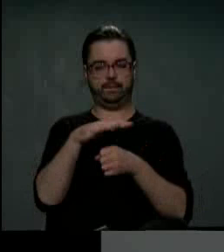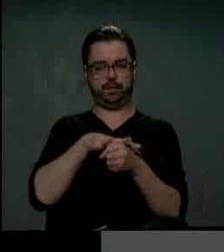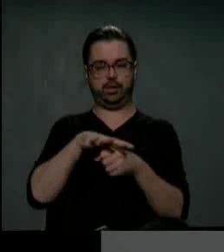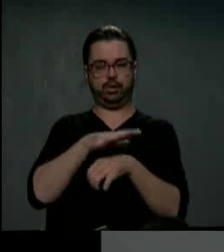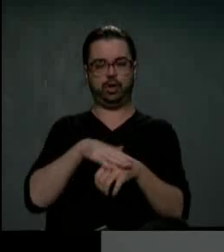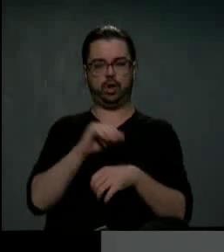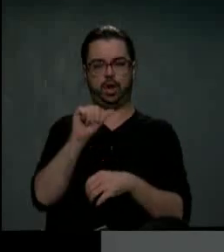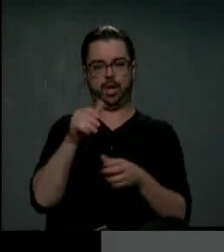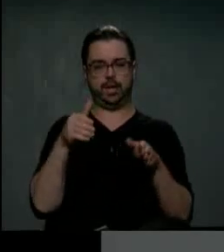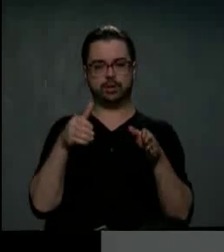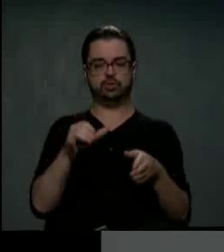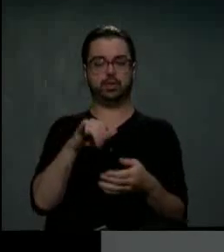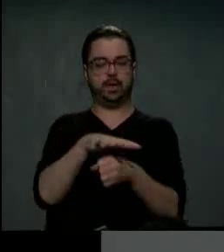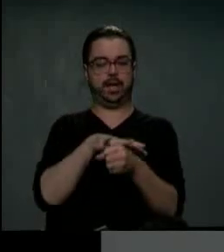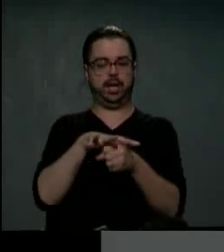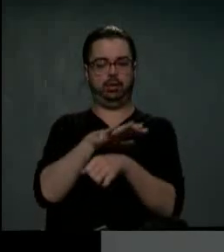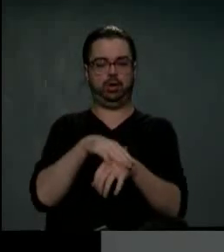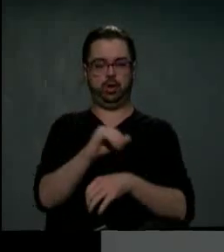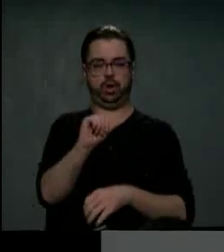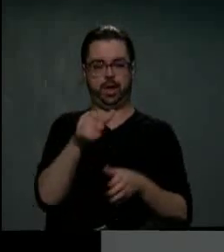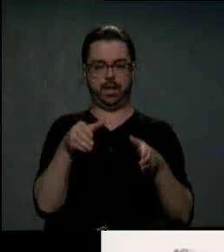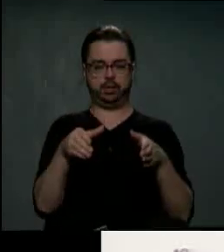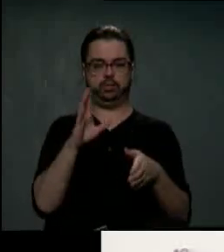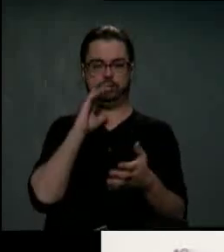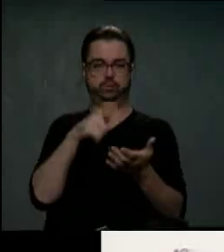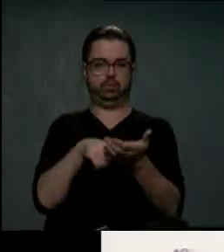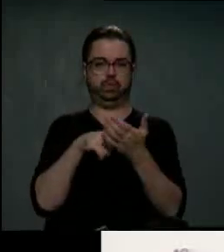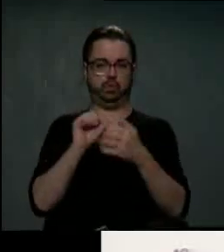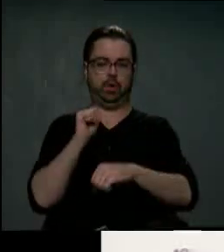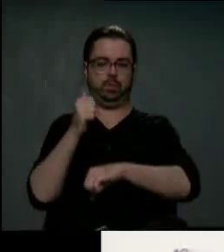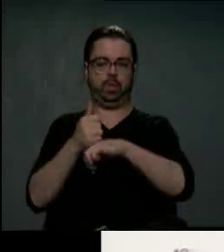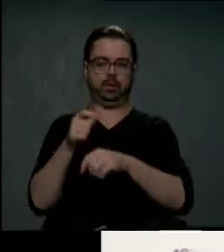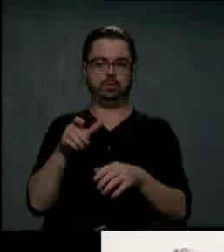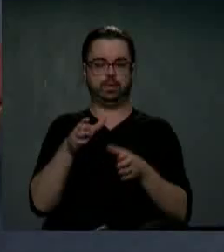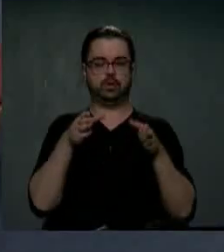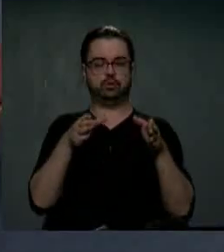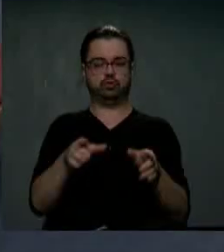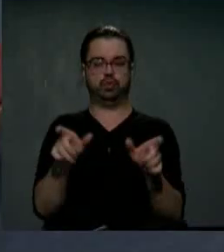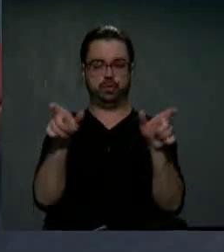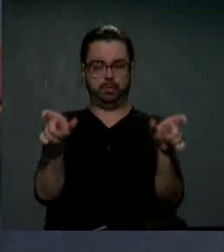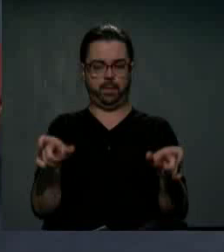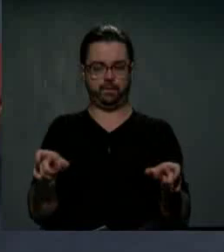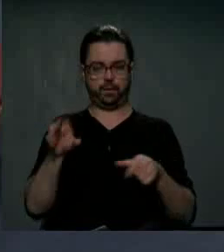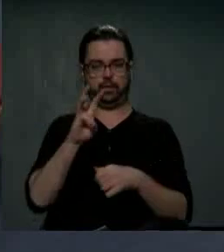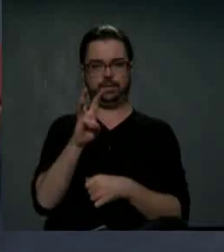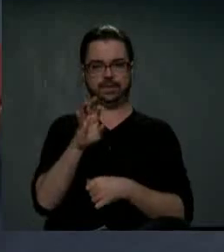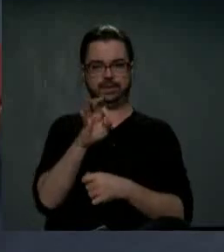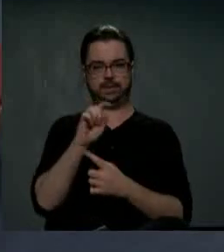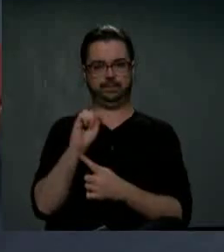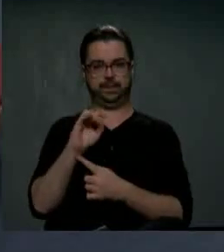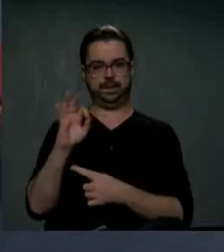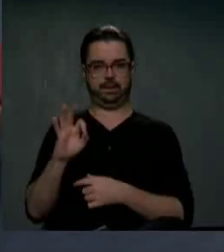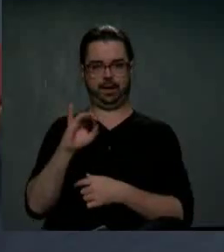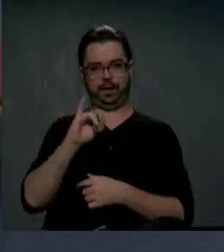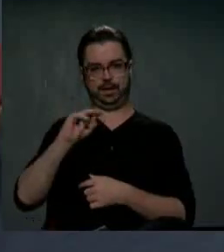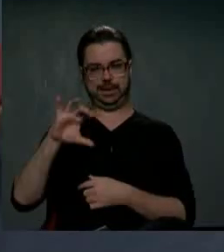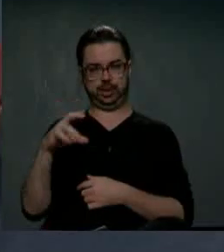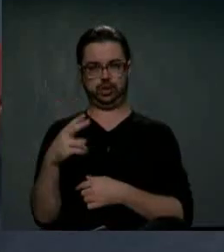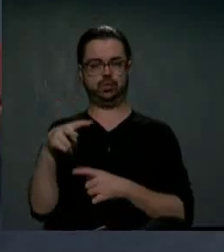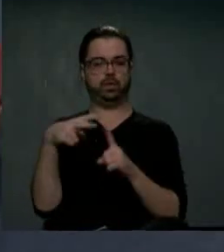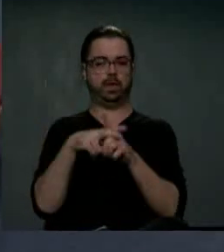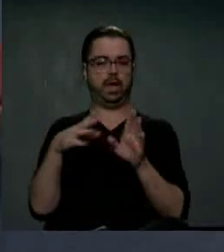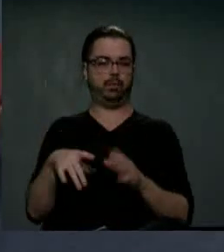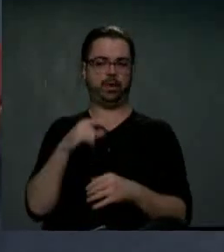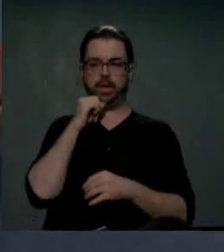Street. The area along A Street would require the placement of a street buffer of 6 feet 9 inches, which the applicant has